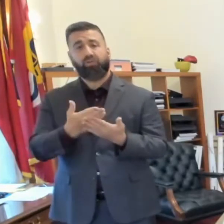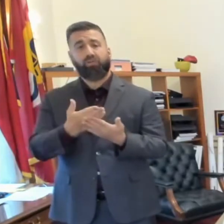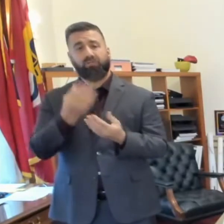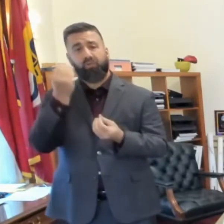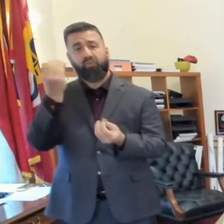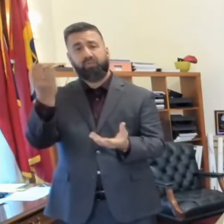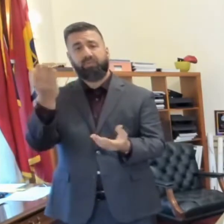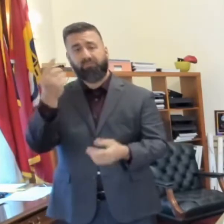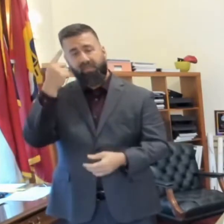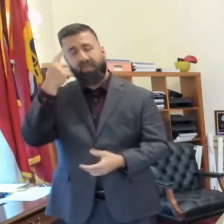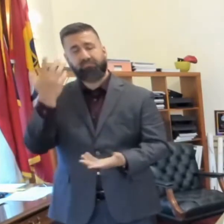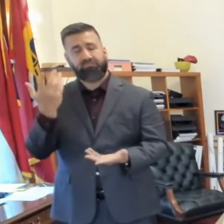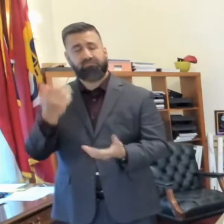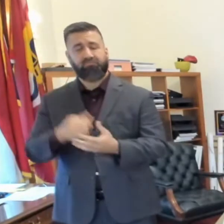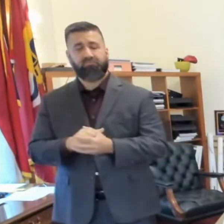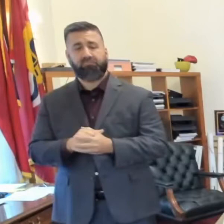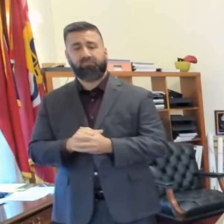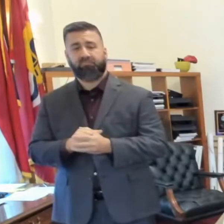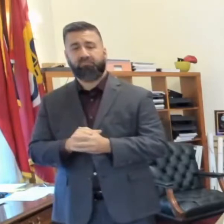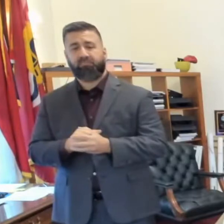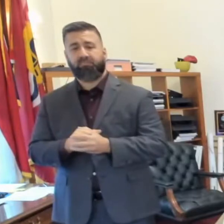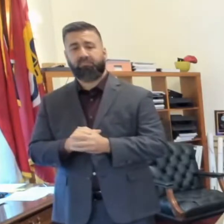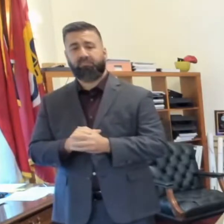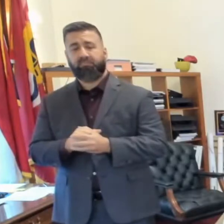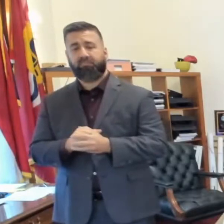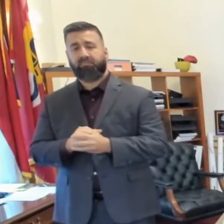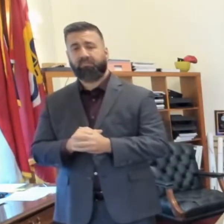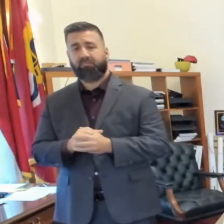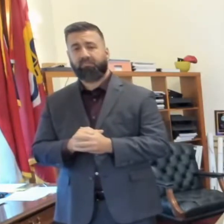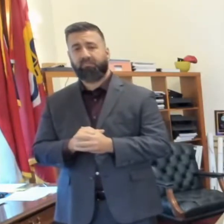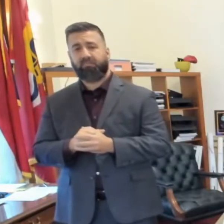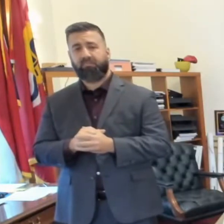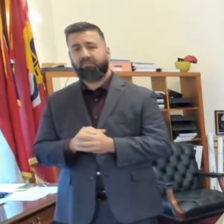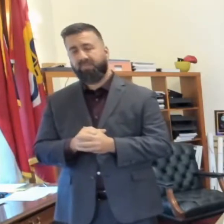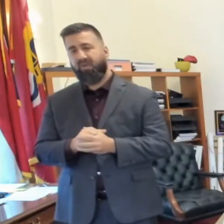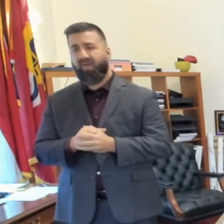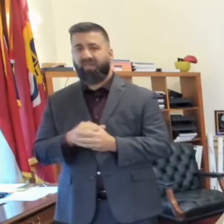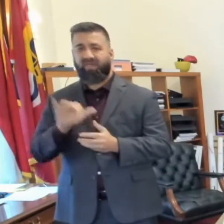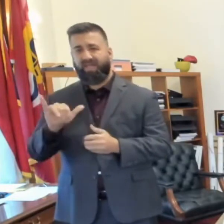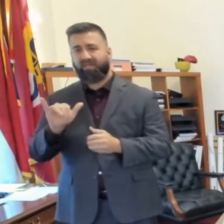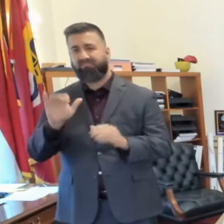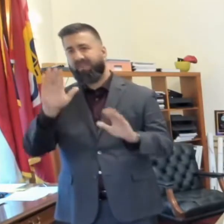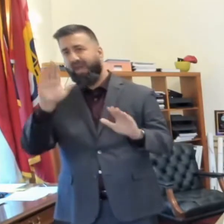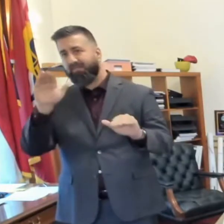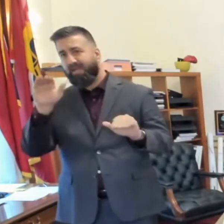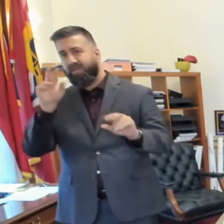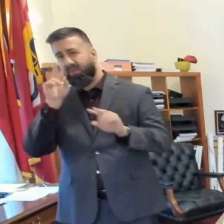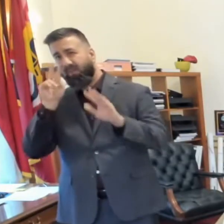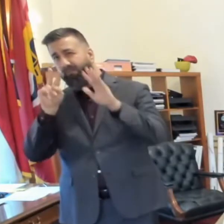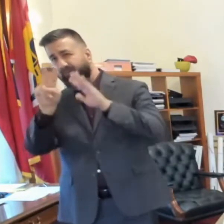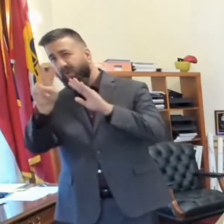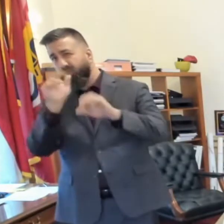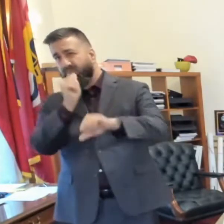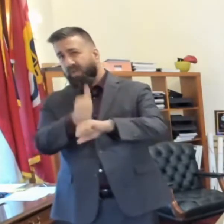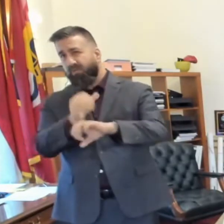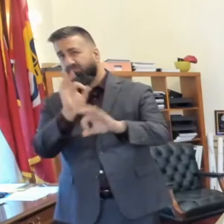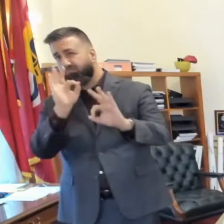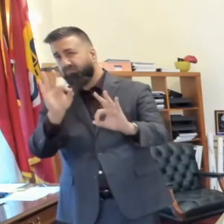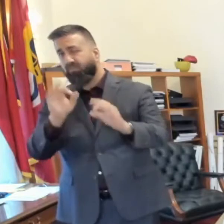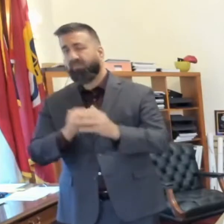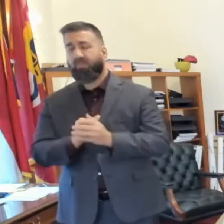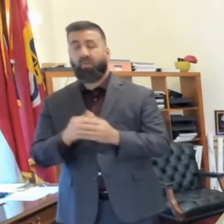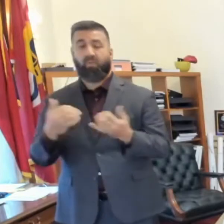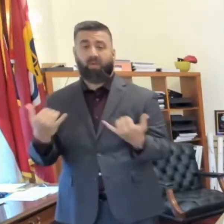and at least it is an expectation to set. Right now, there